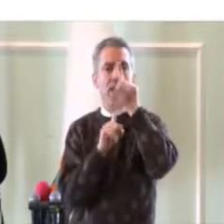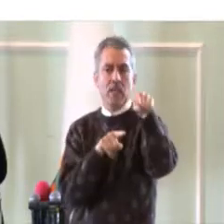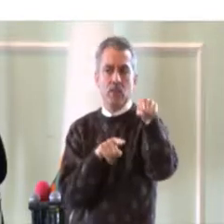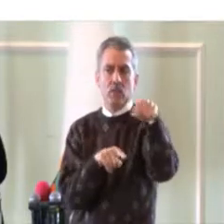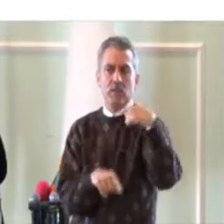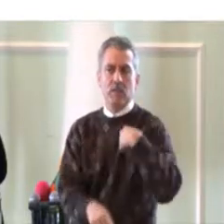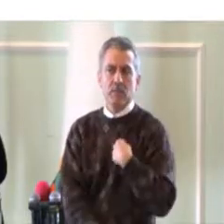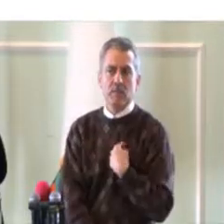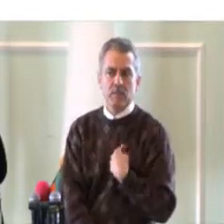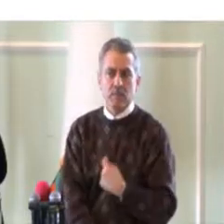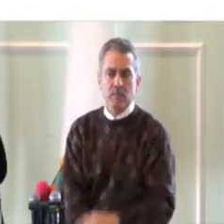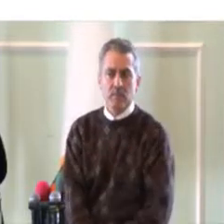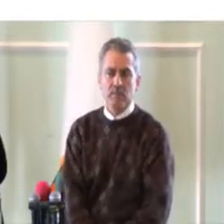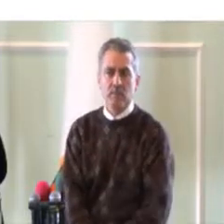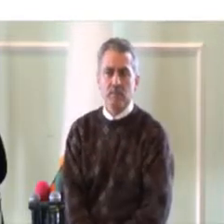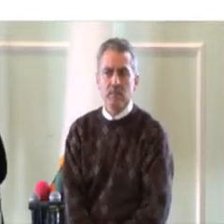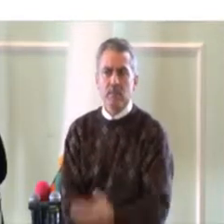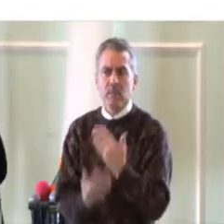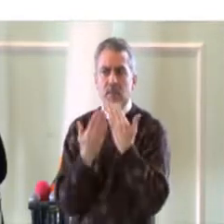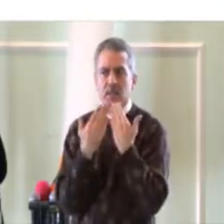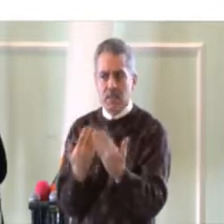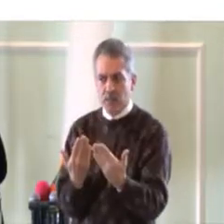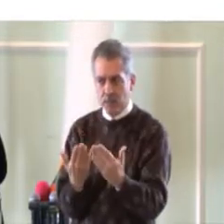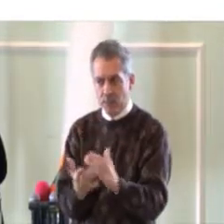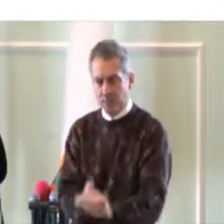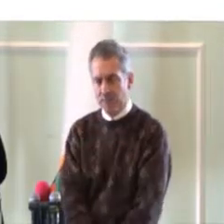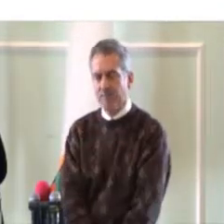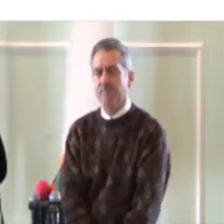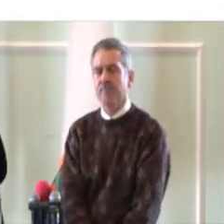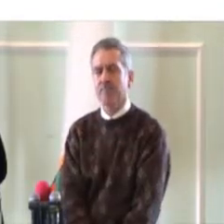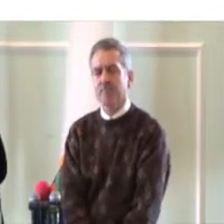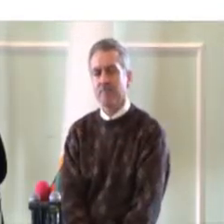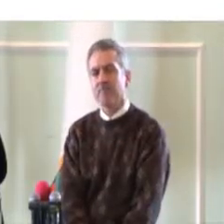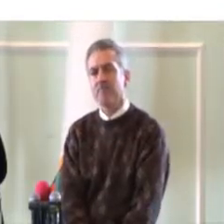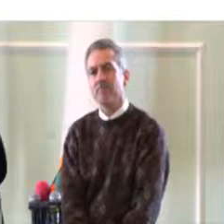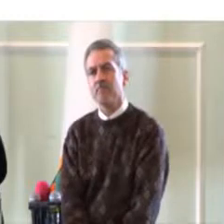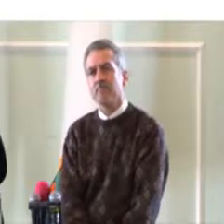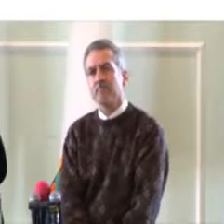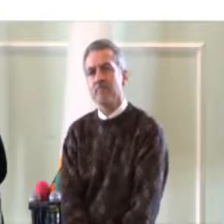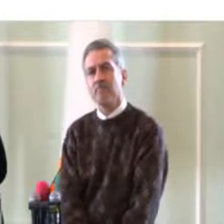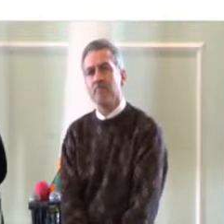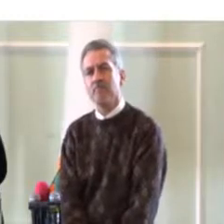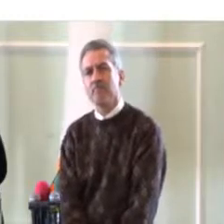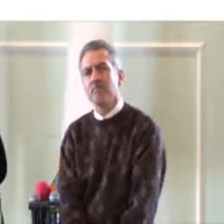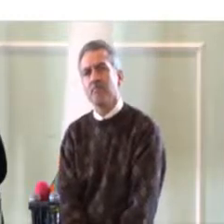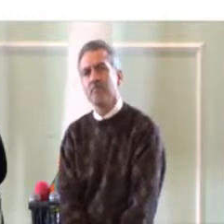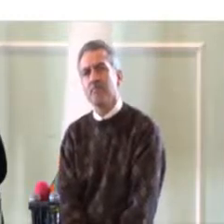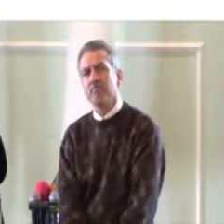Thank you.